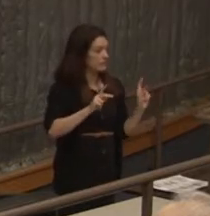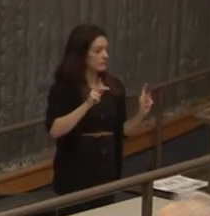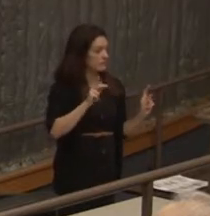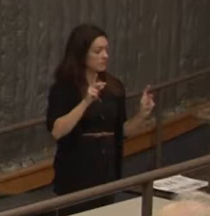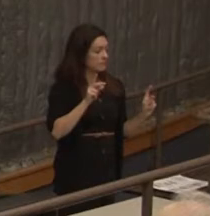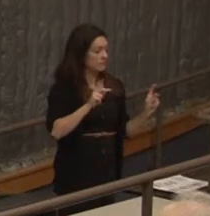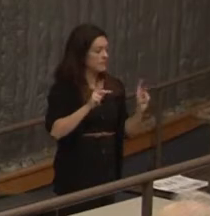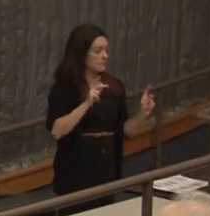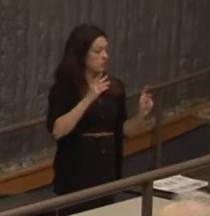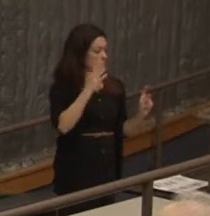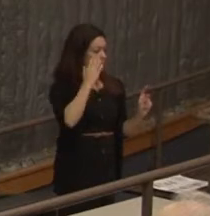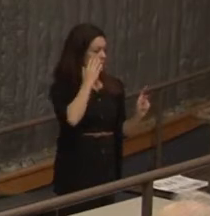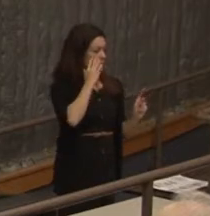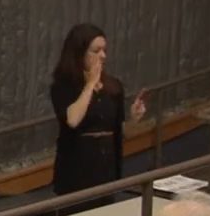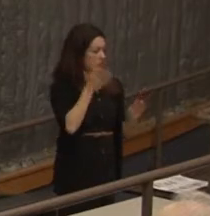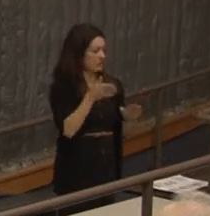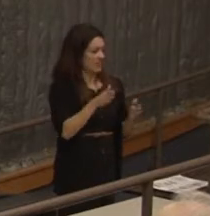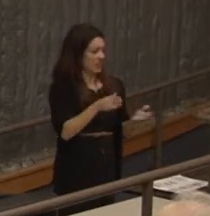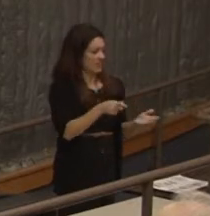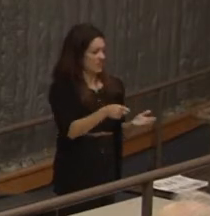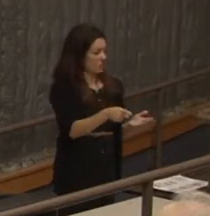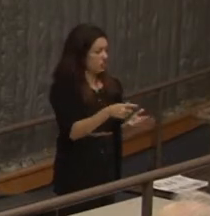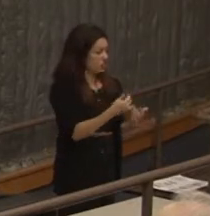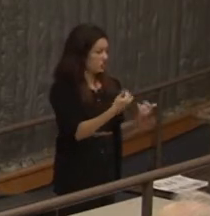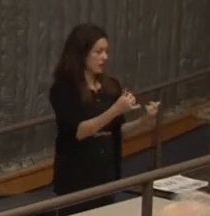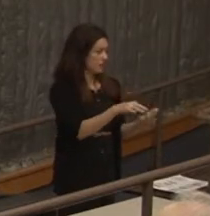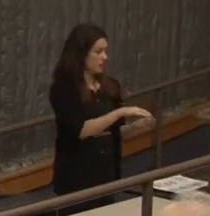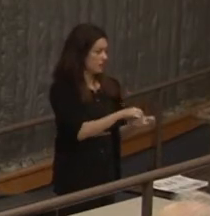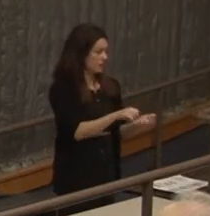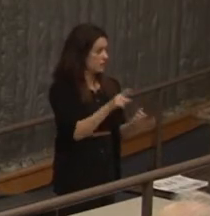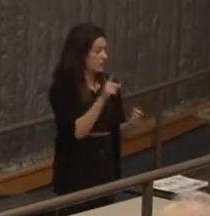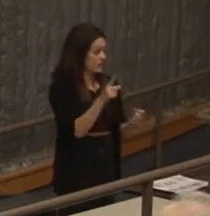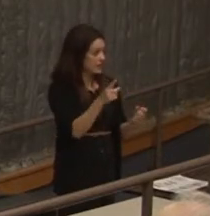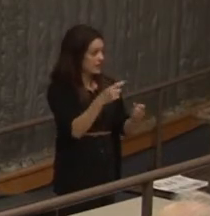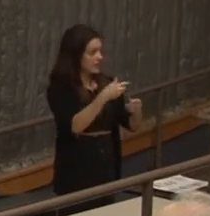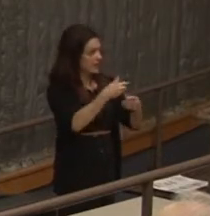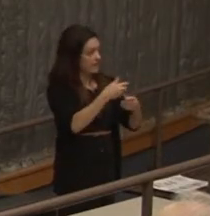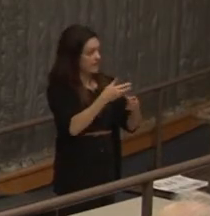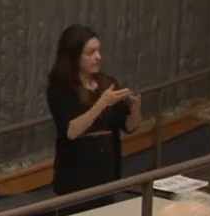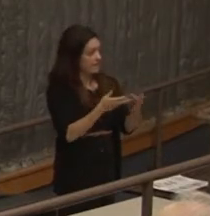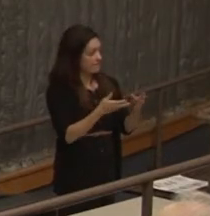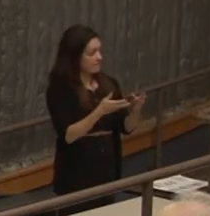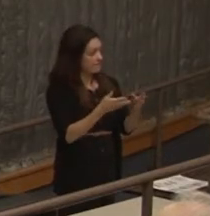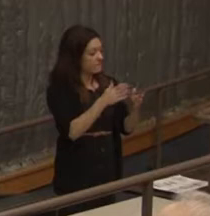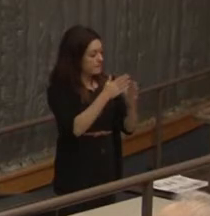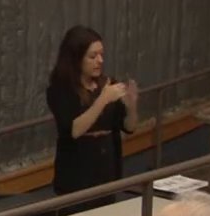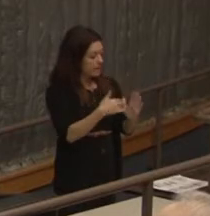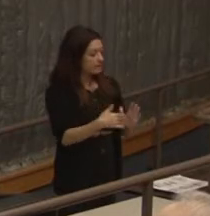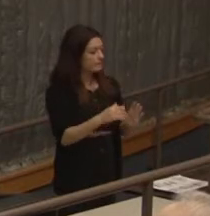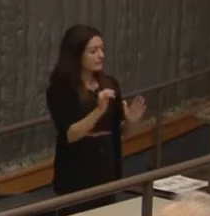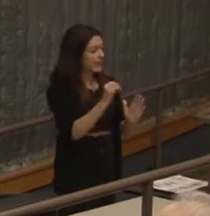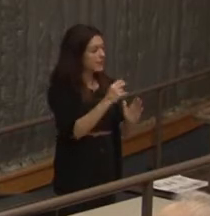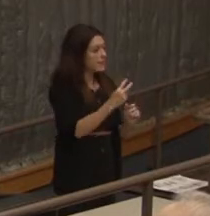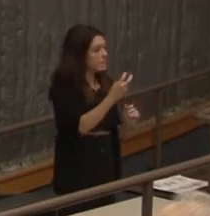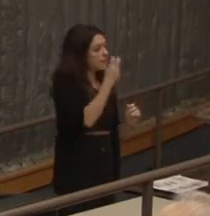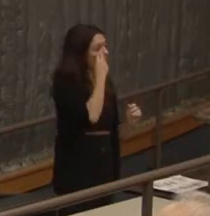mass graves. And so he paints facades with blank windows, like blind eyes, staring at